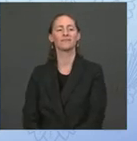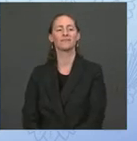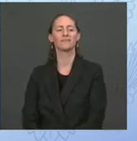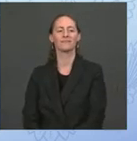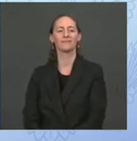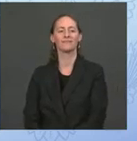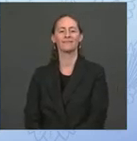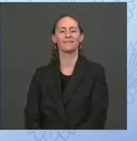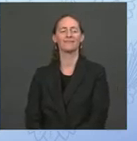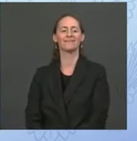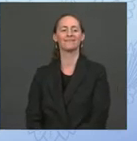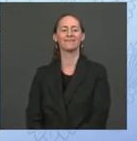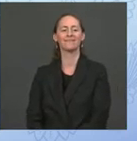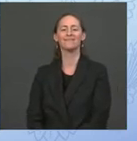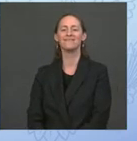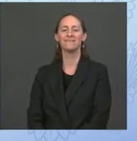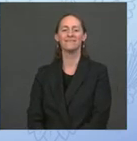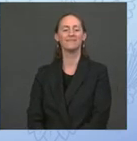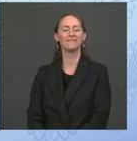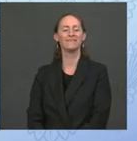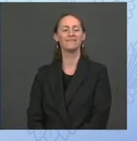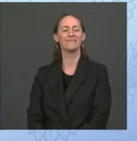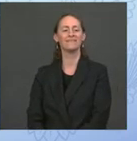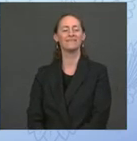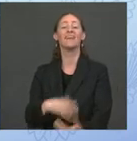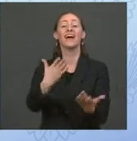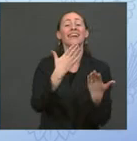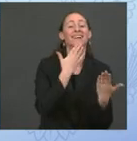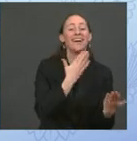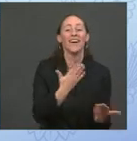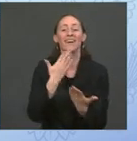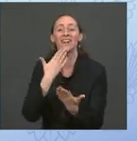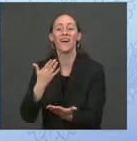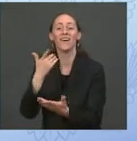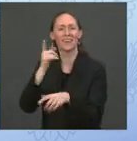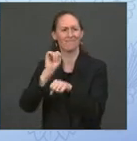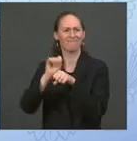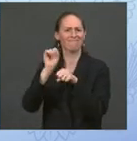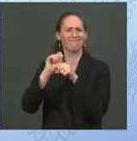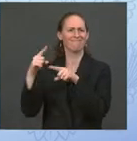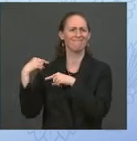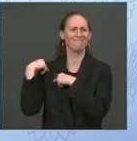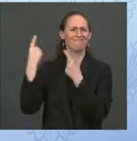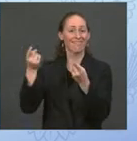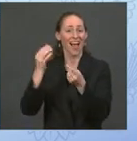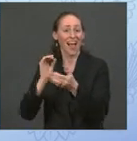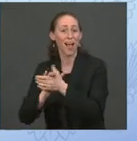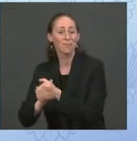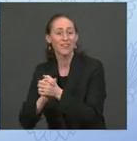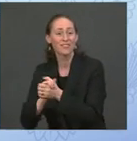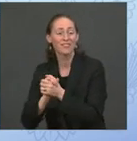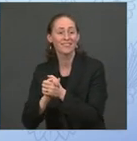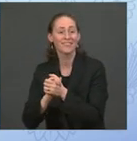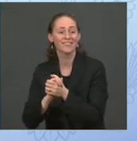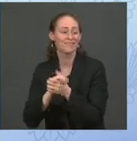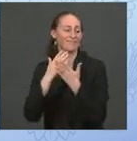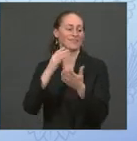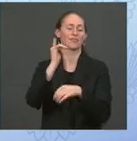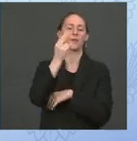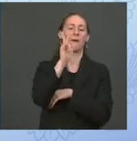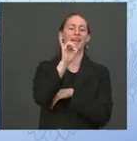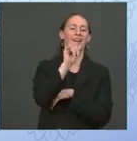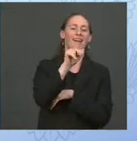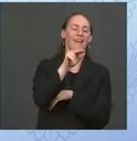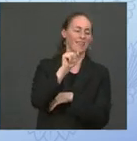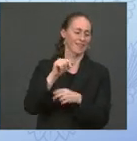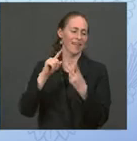Thank you for everything you do to support educators in your state. Congratulations again to Juliana and Tabitha and to